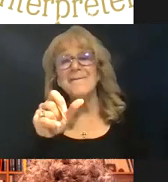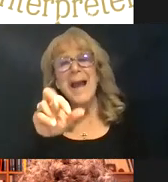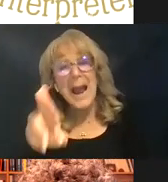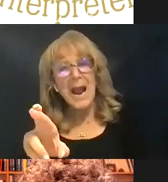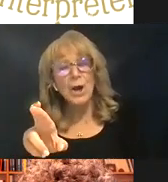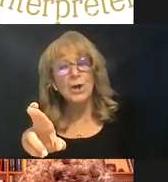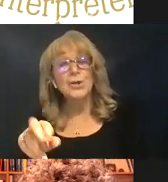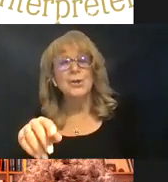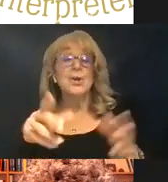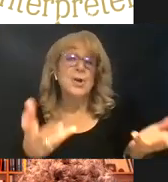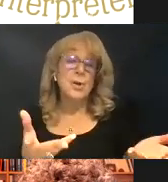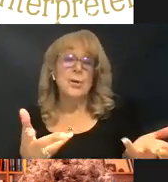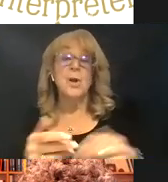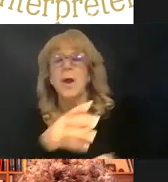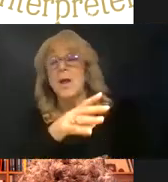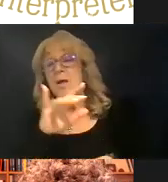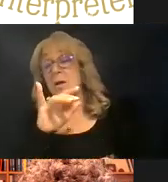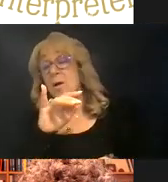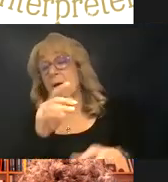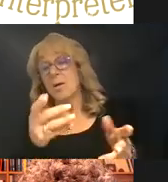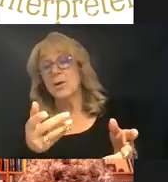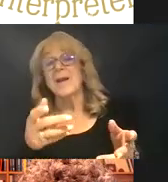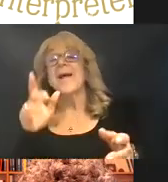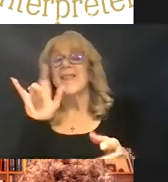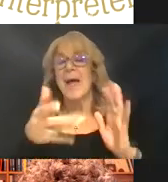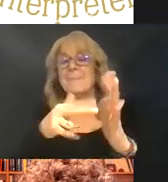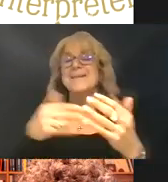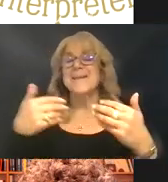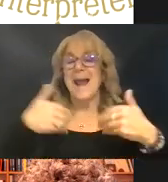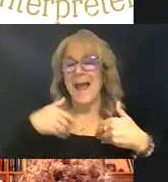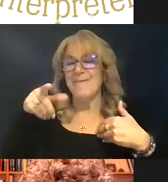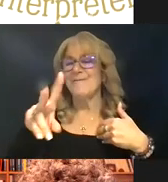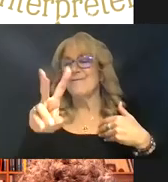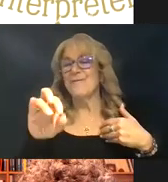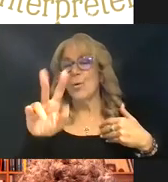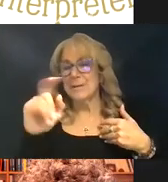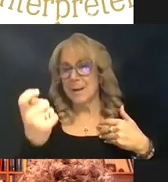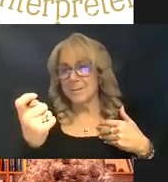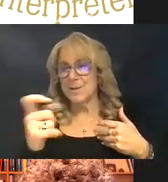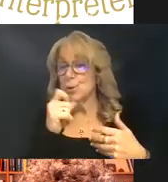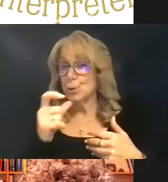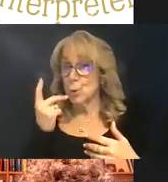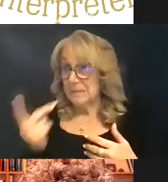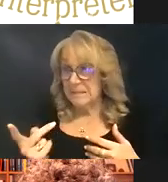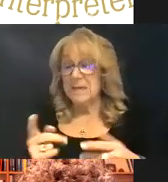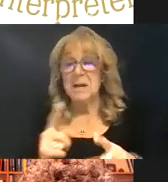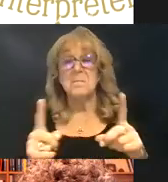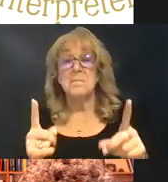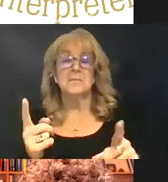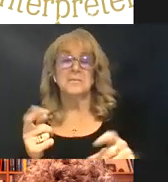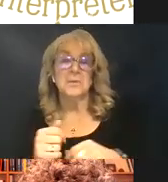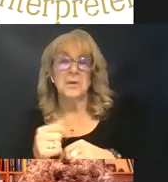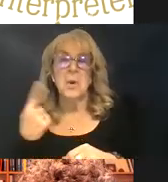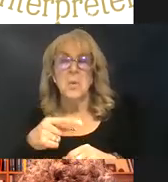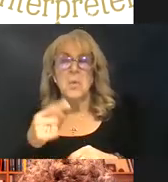is this difference in the speed of air, there is a vortex there. And even though you don't see these vortices, we can see how we can actually